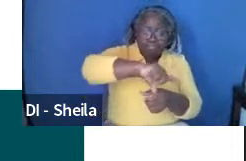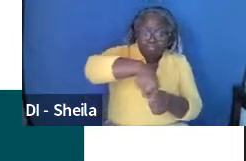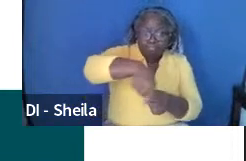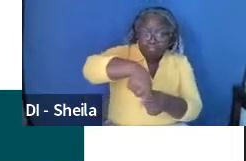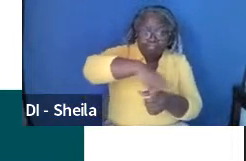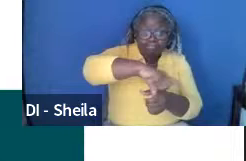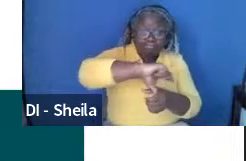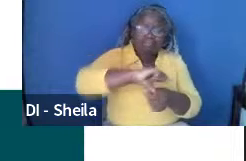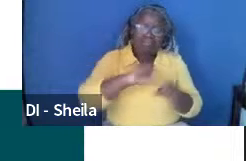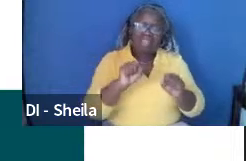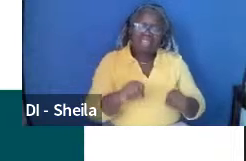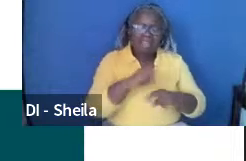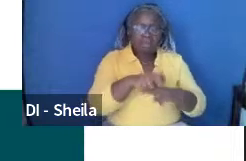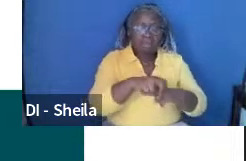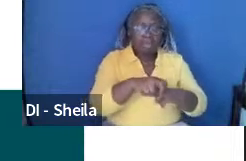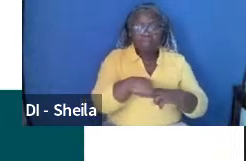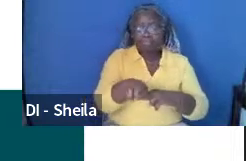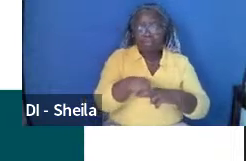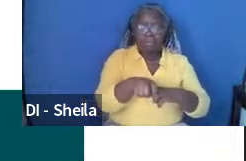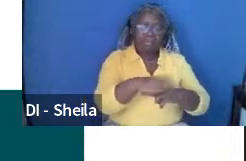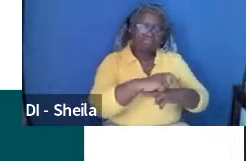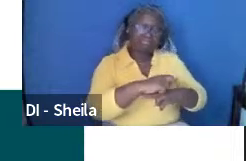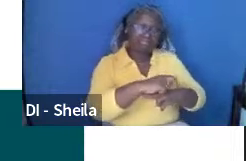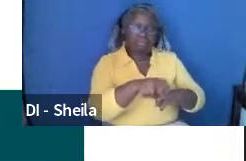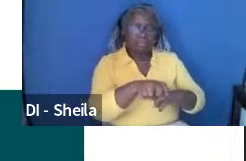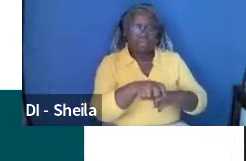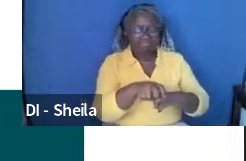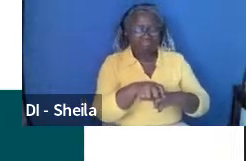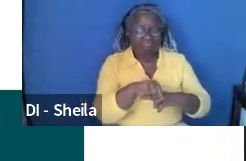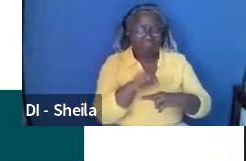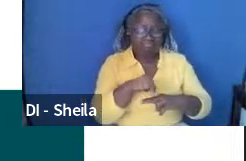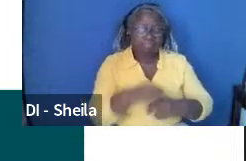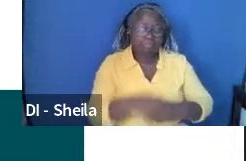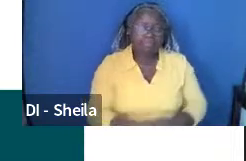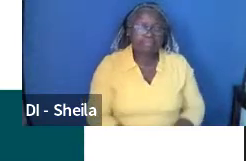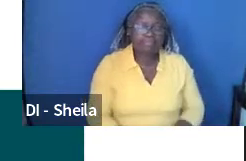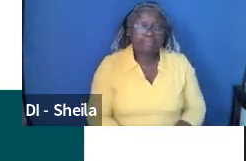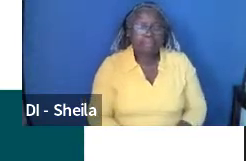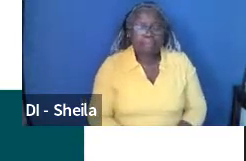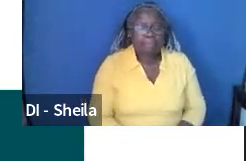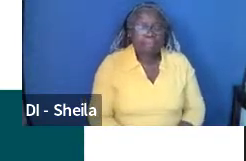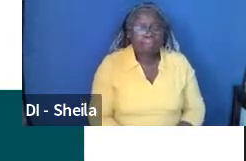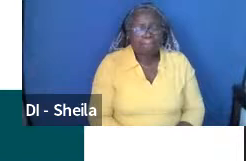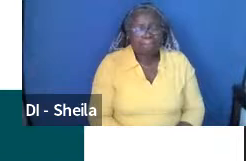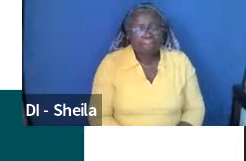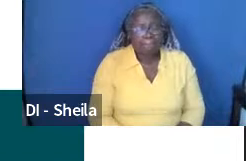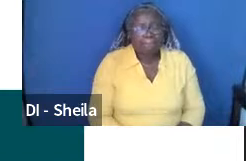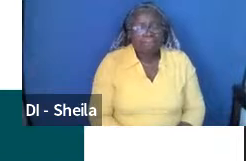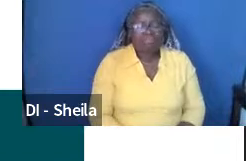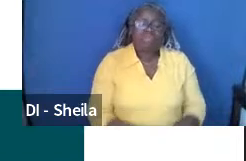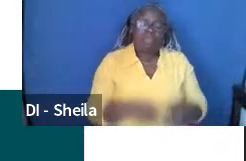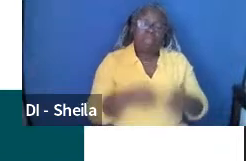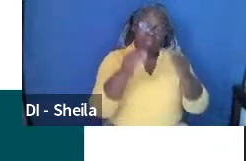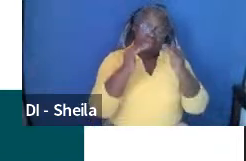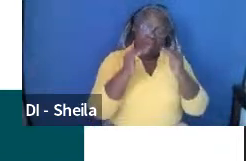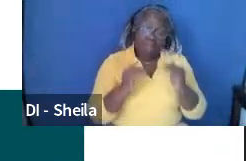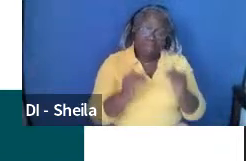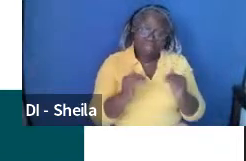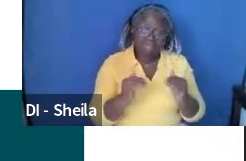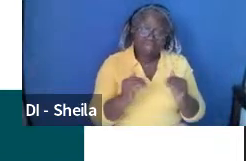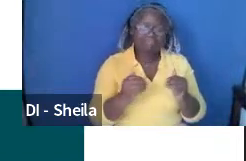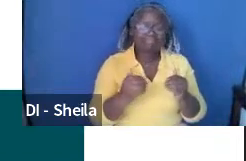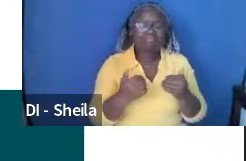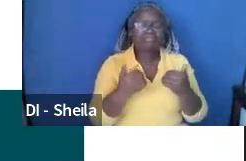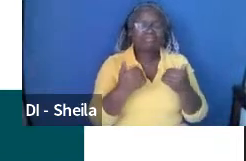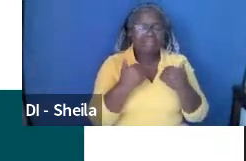Separately from that, then we have in the same room clearances set aside at each of the fixtures within